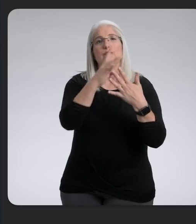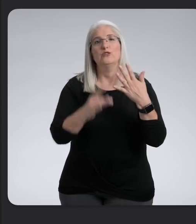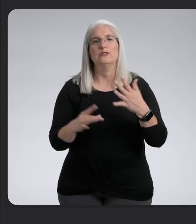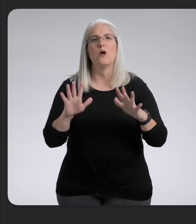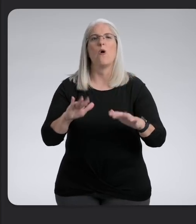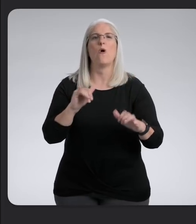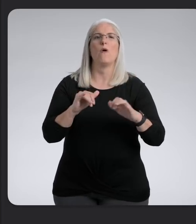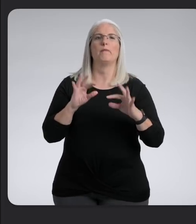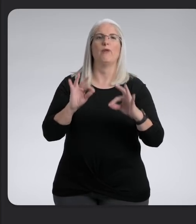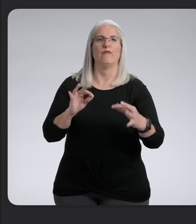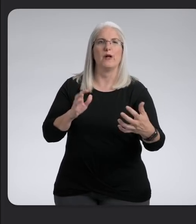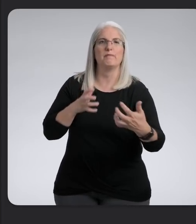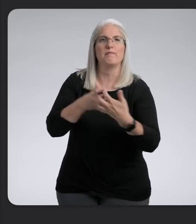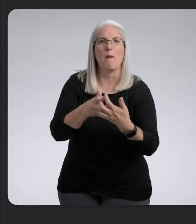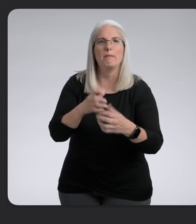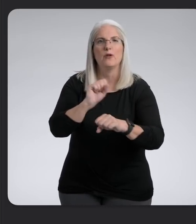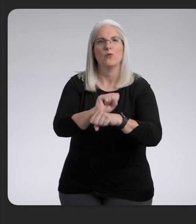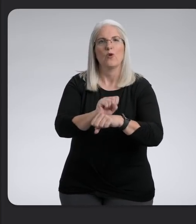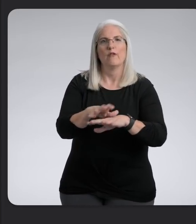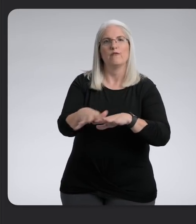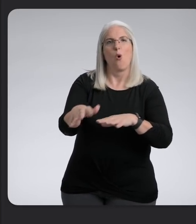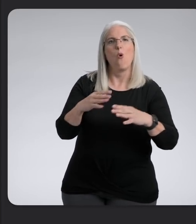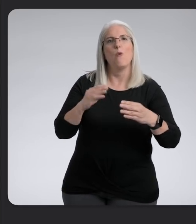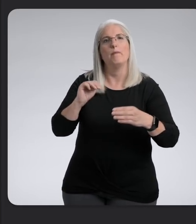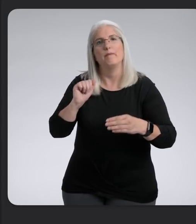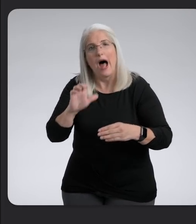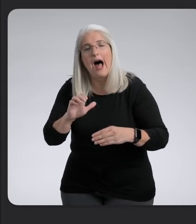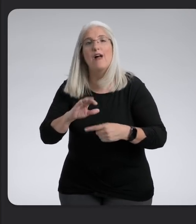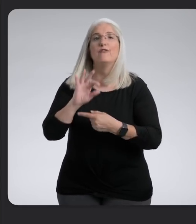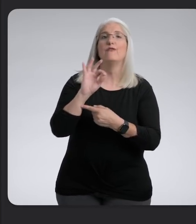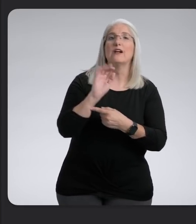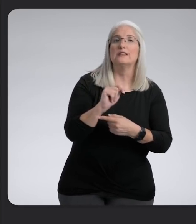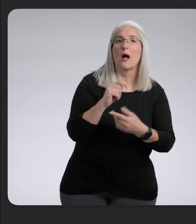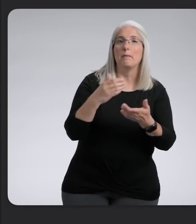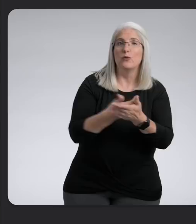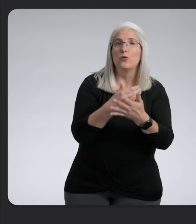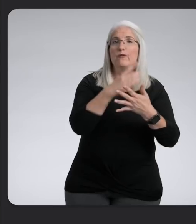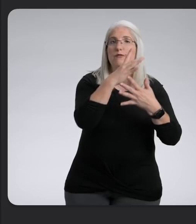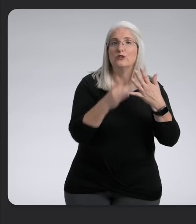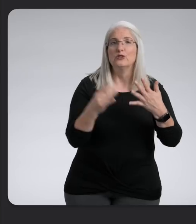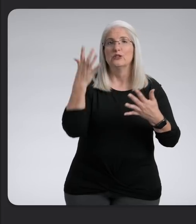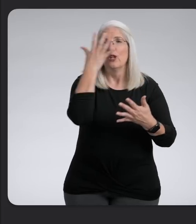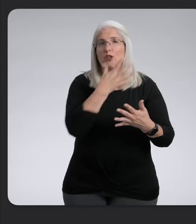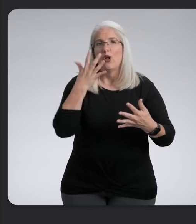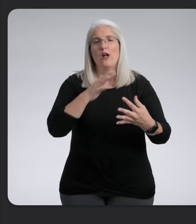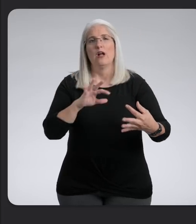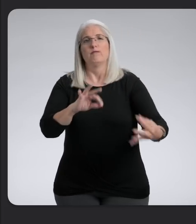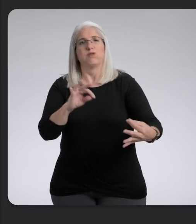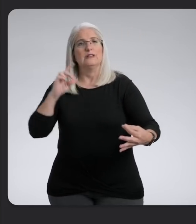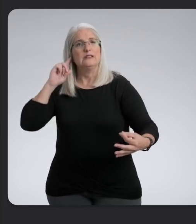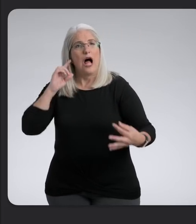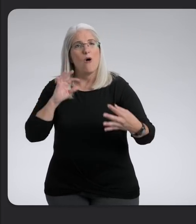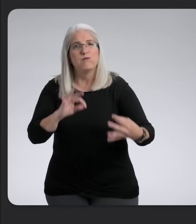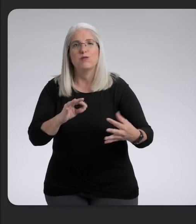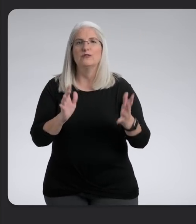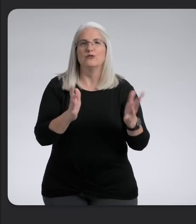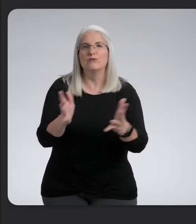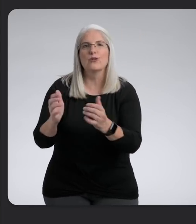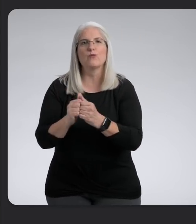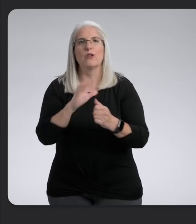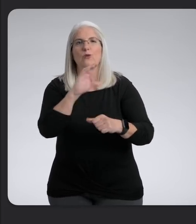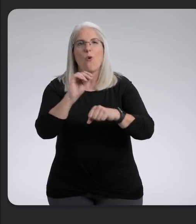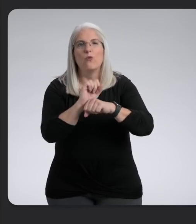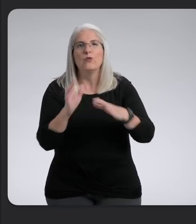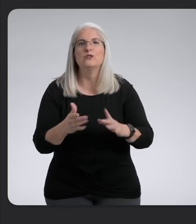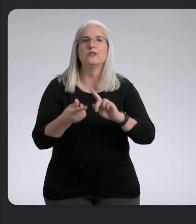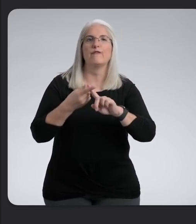Mac, like the new capabilities in FaceTime, which help you look and sound your best while talking to coworkers or friends. With